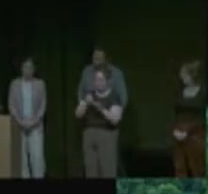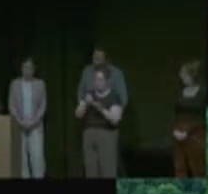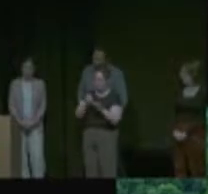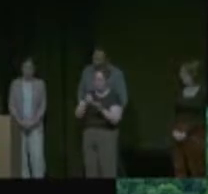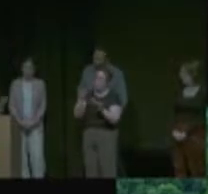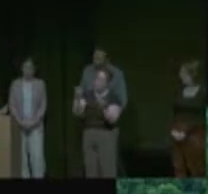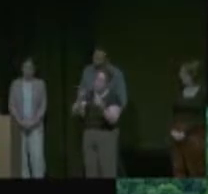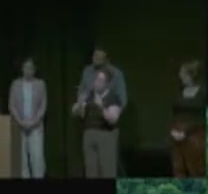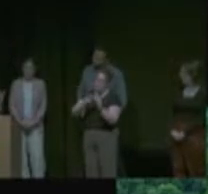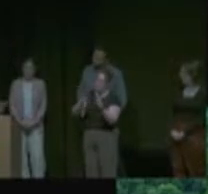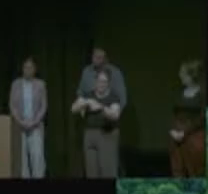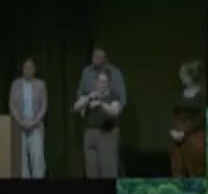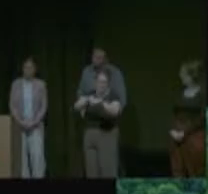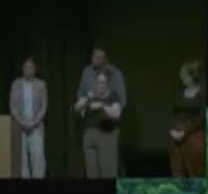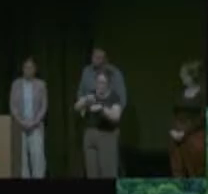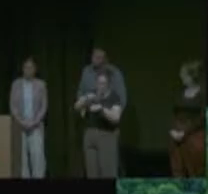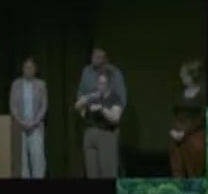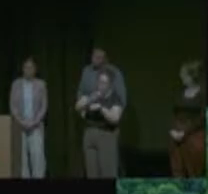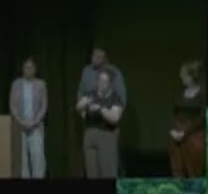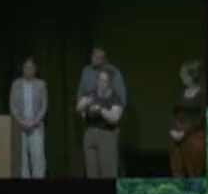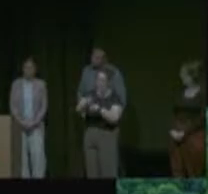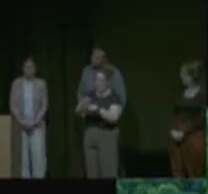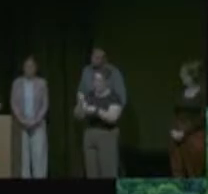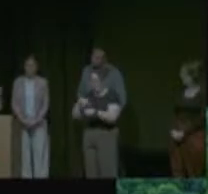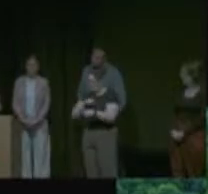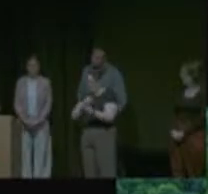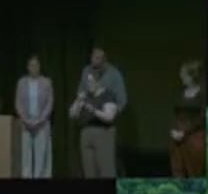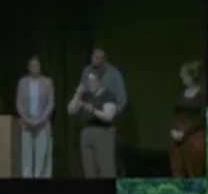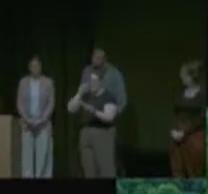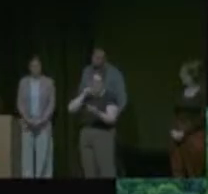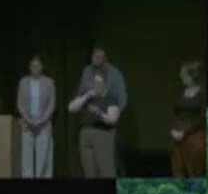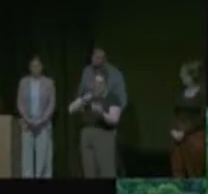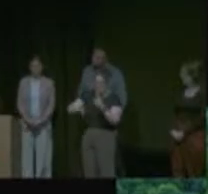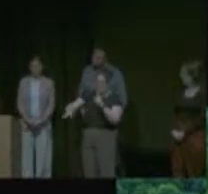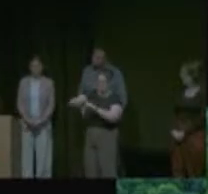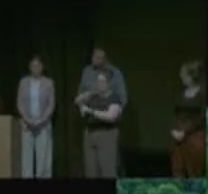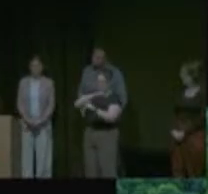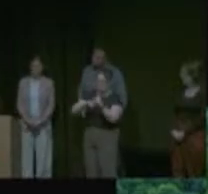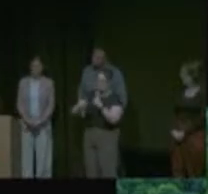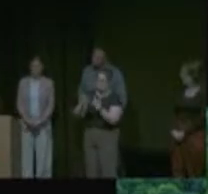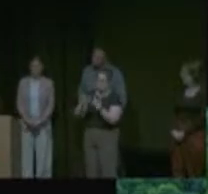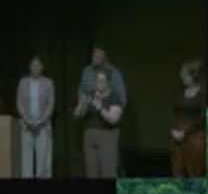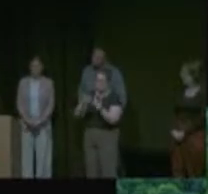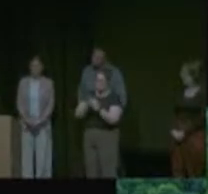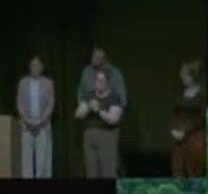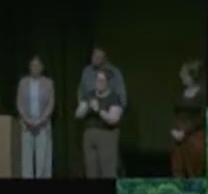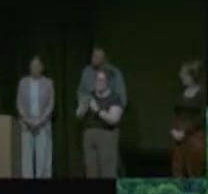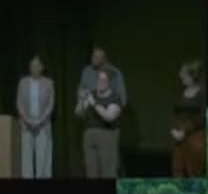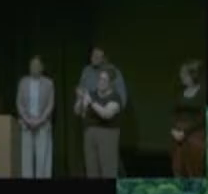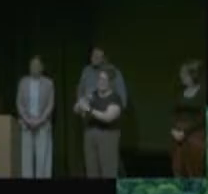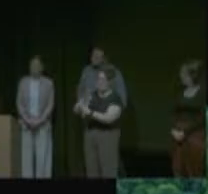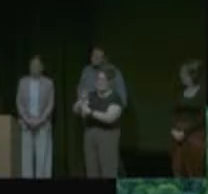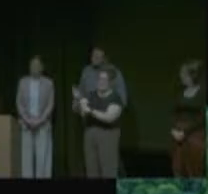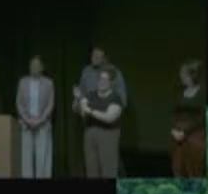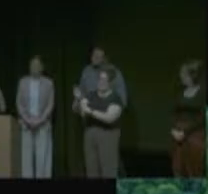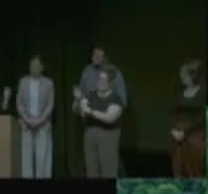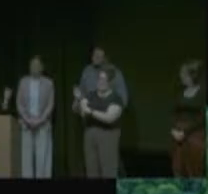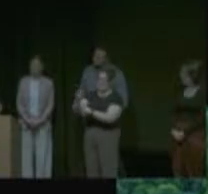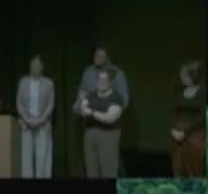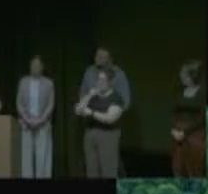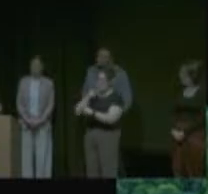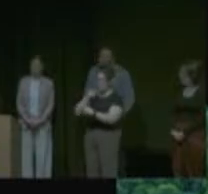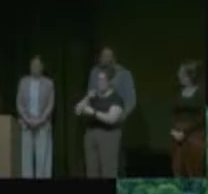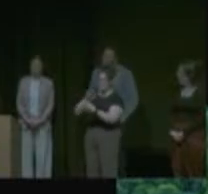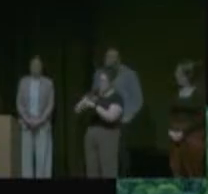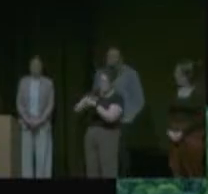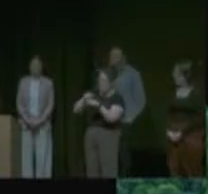of course, finding us, and all the Akron and the surrounding areas, especially Cuyahoga Falls. That's my favorite place to walk up and